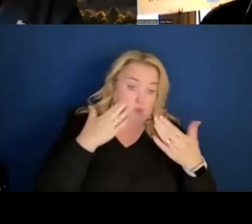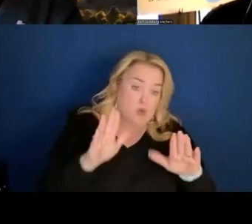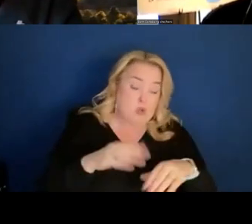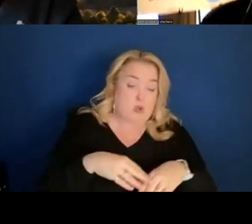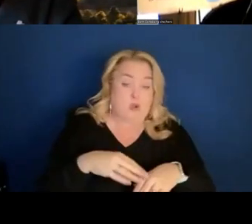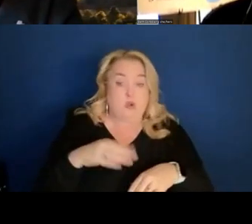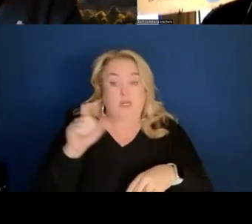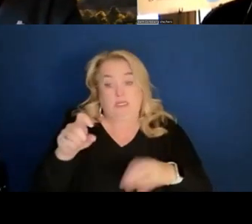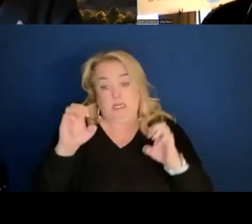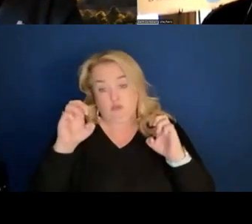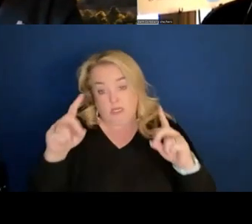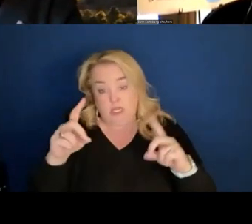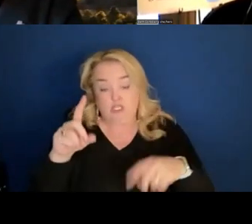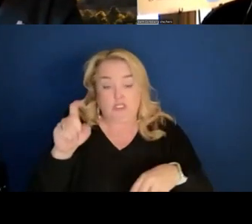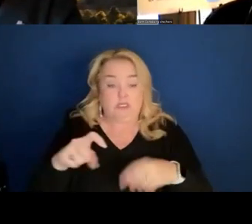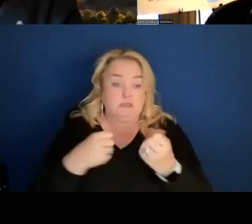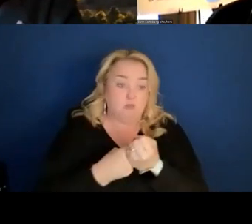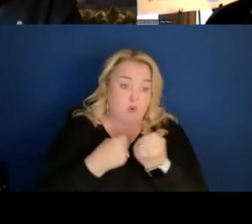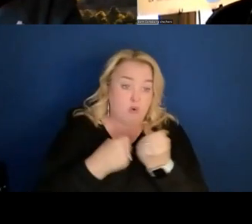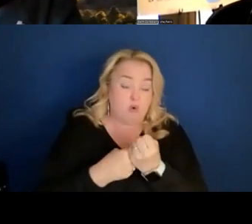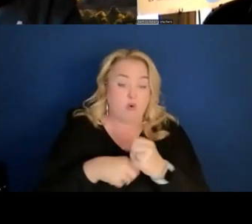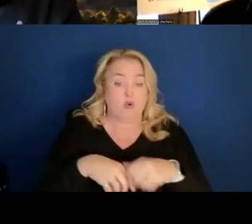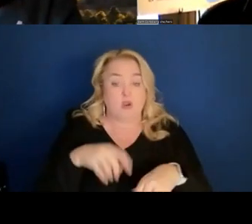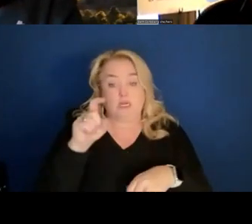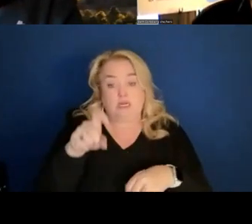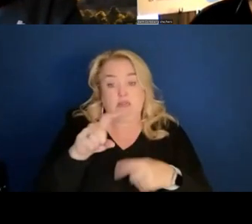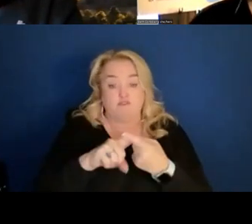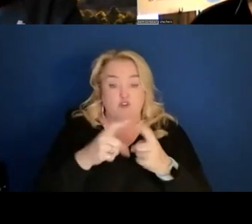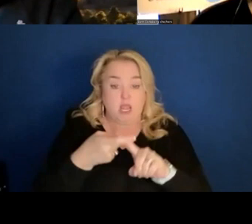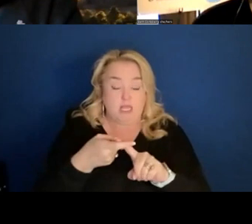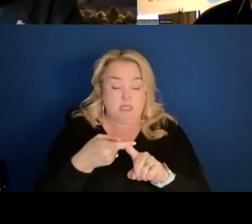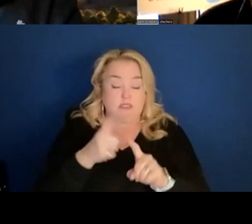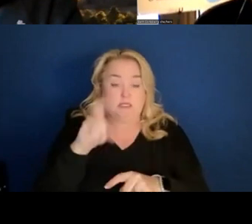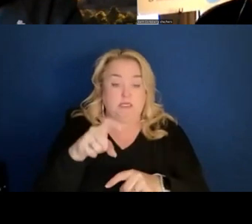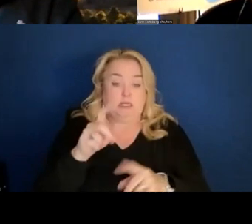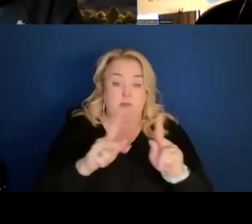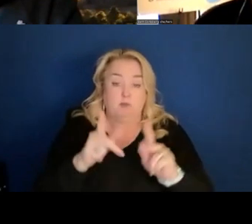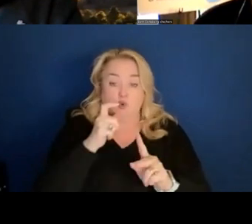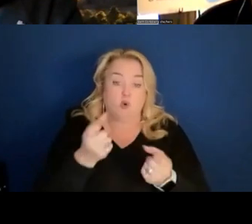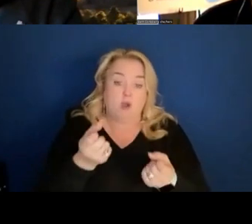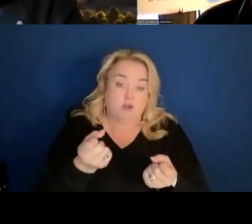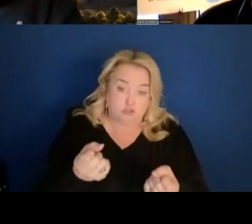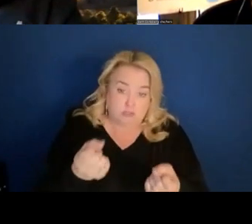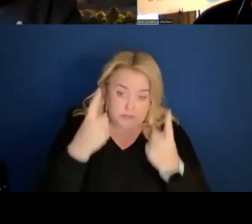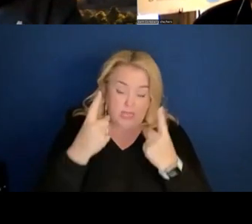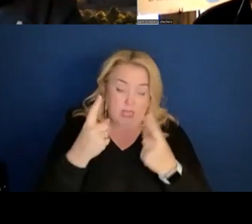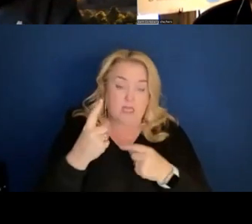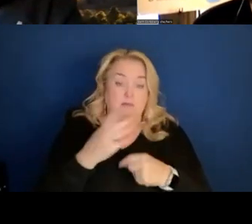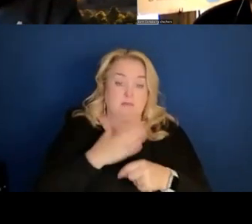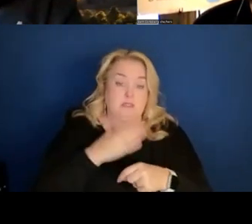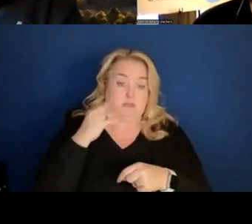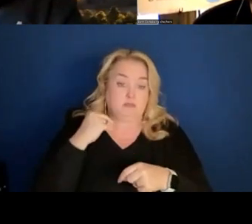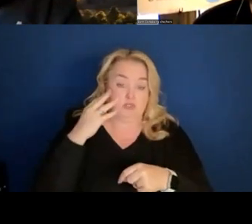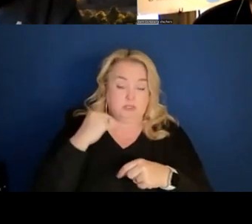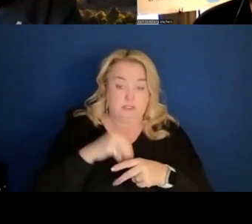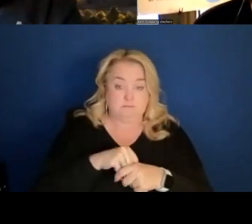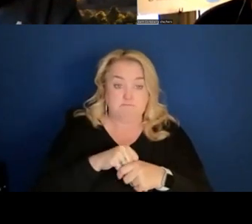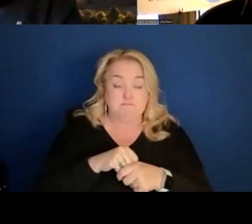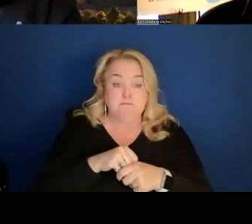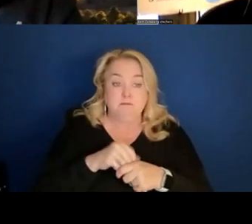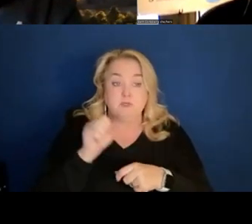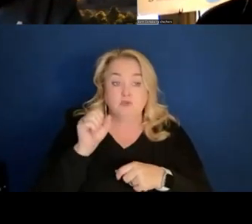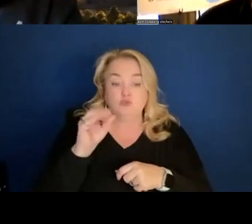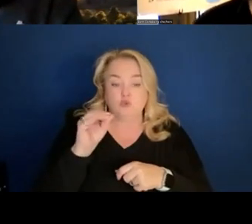need education, they need support, they need friends, they need people who understand what it is that they're going through. And